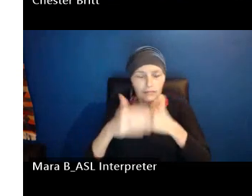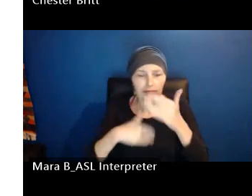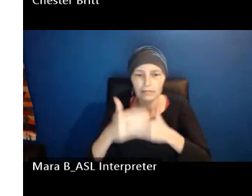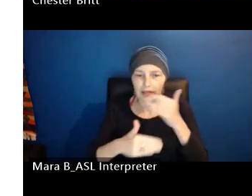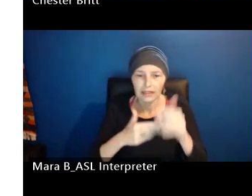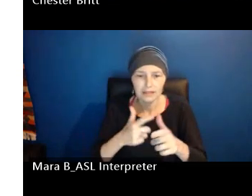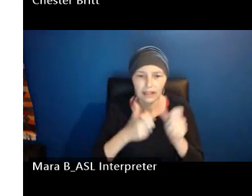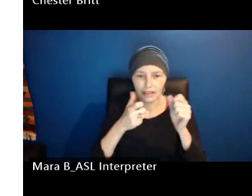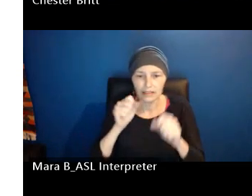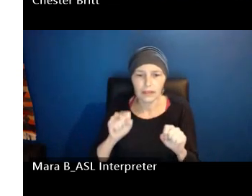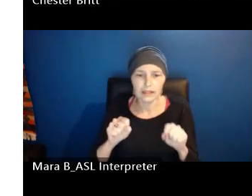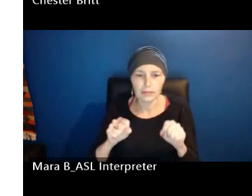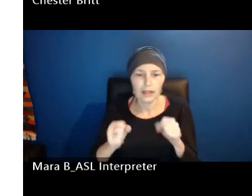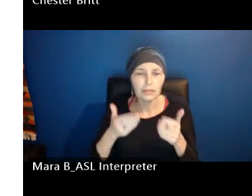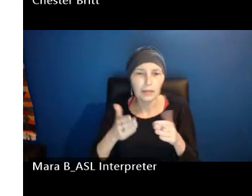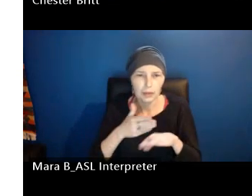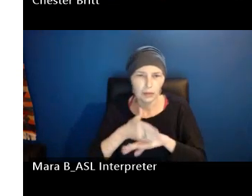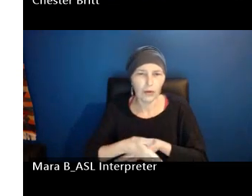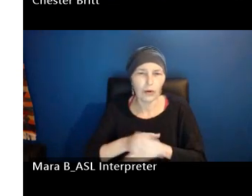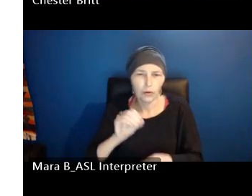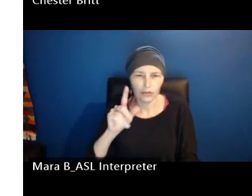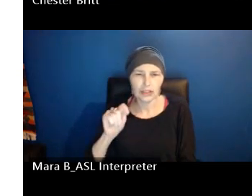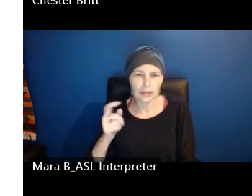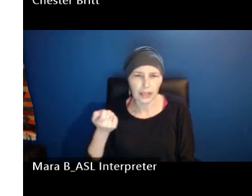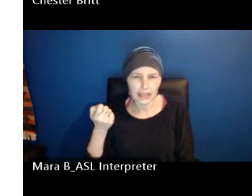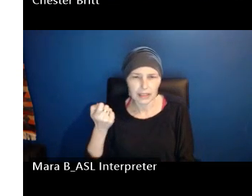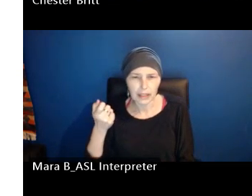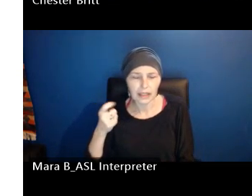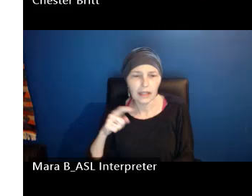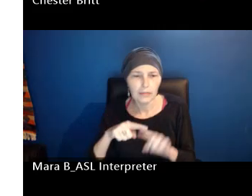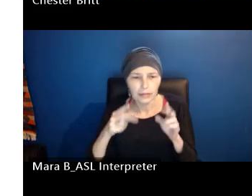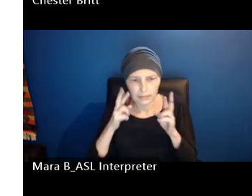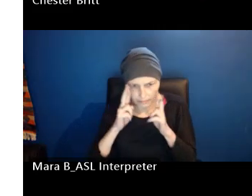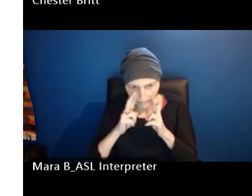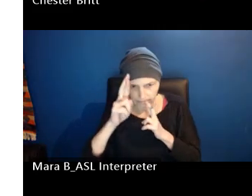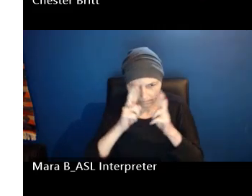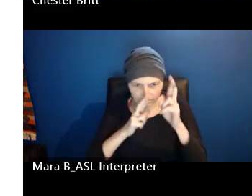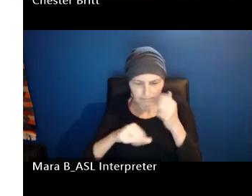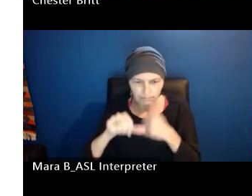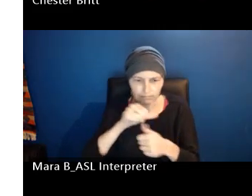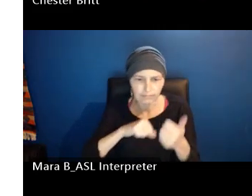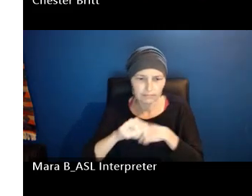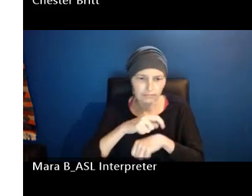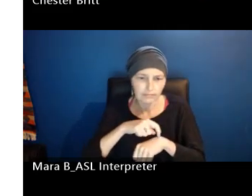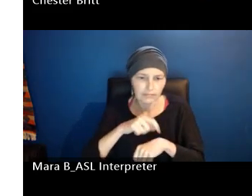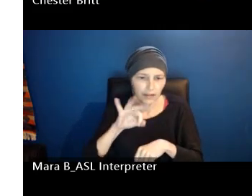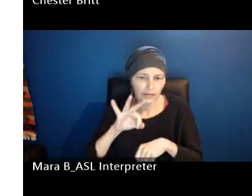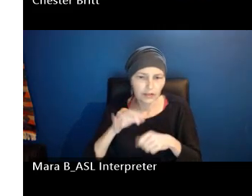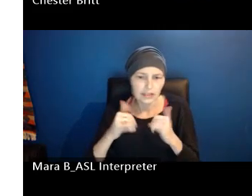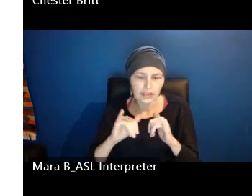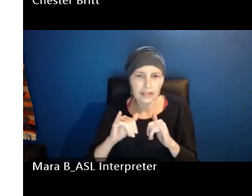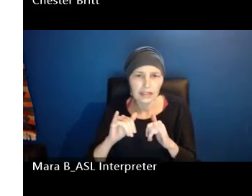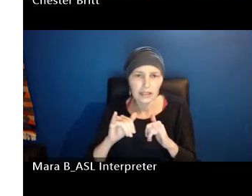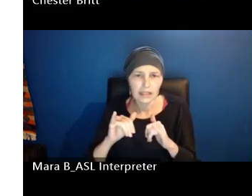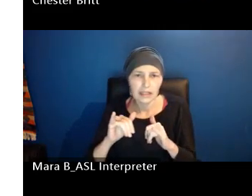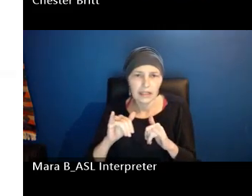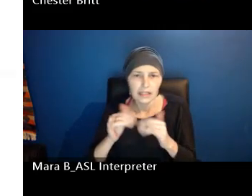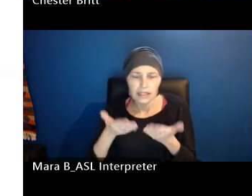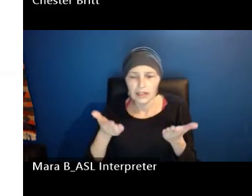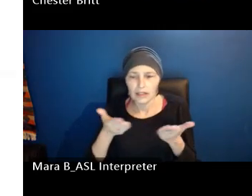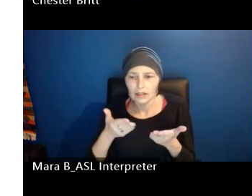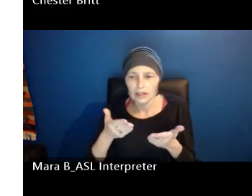can. We'll go a little bit over, but we do need to be respectful of each other's time. So those who are still in the queue, if you could just make your comments